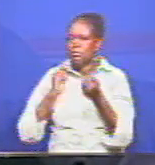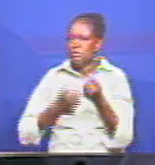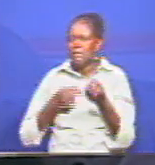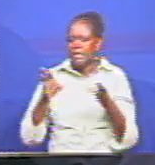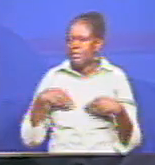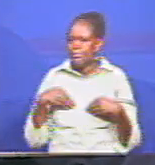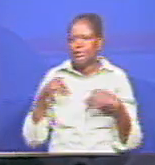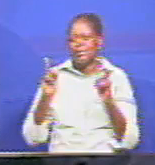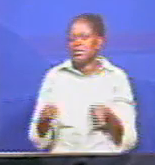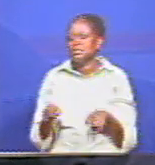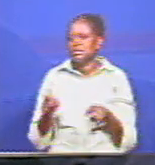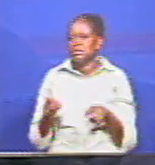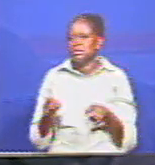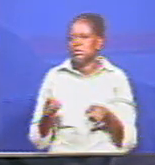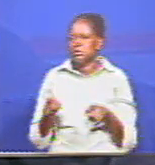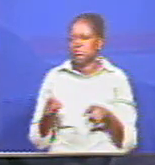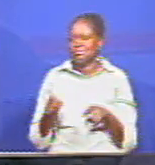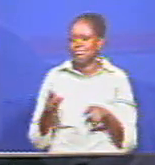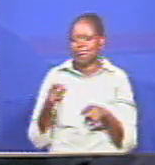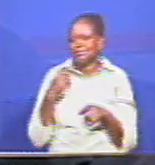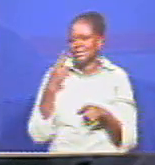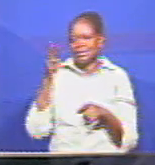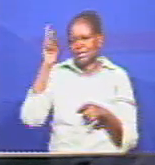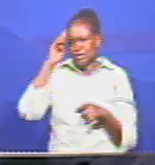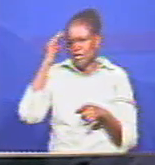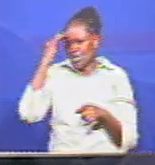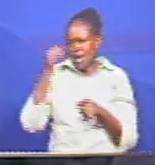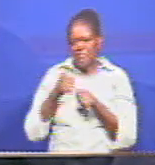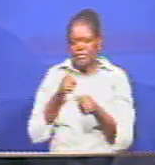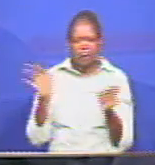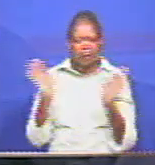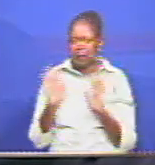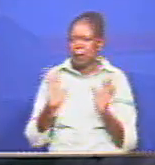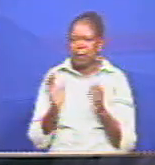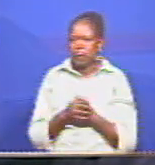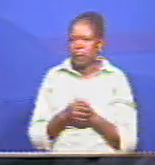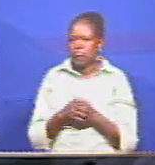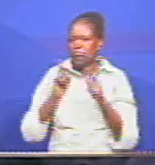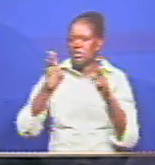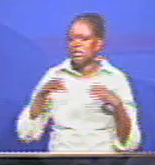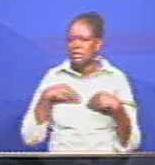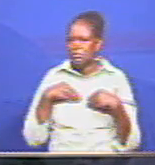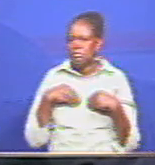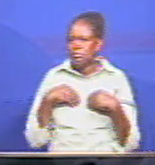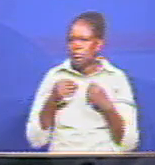accept. Mm-hmm. I don't see the reason why not to accept a donation from a politician,